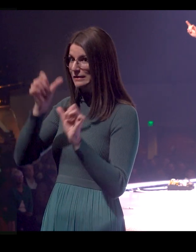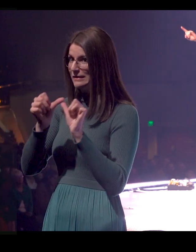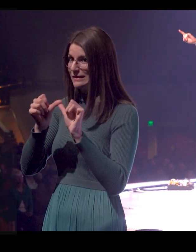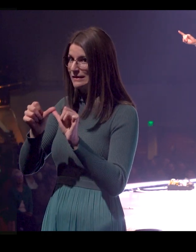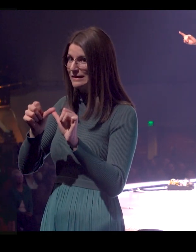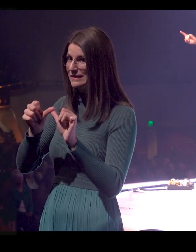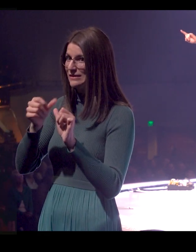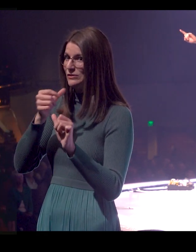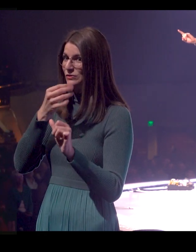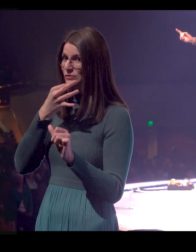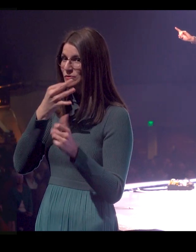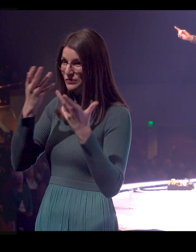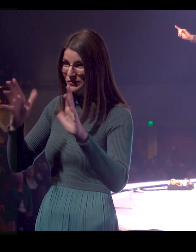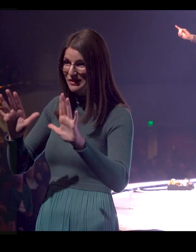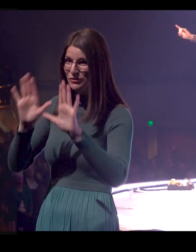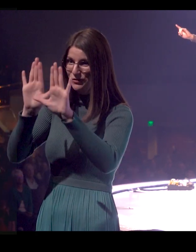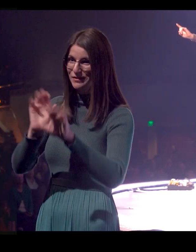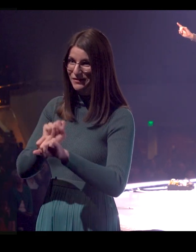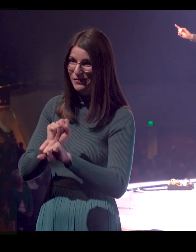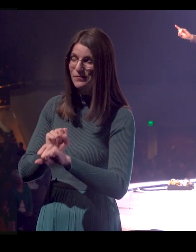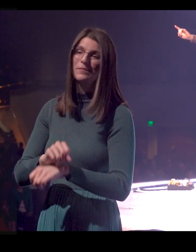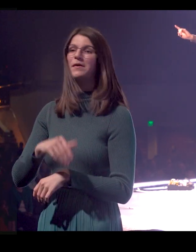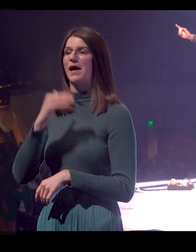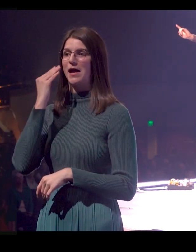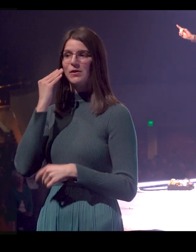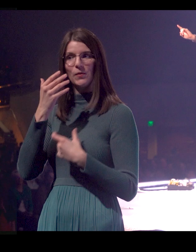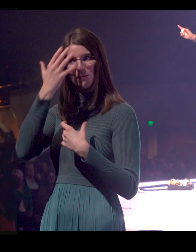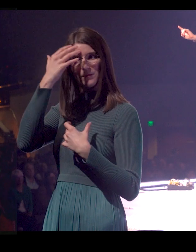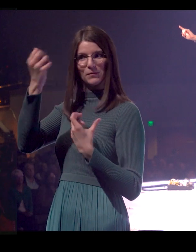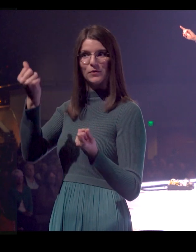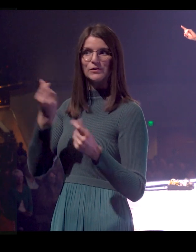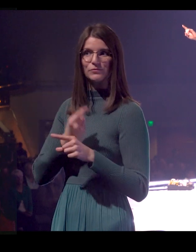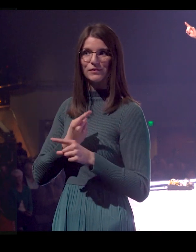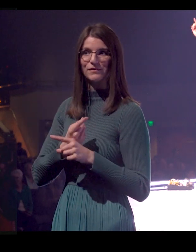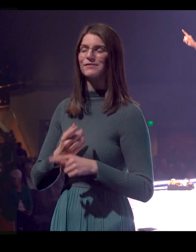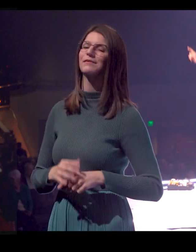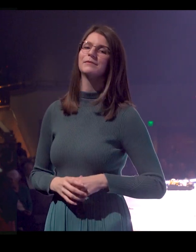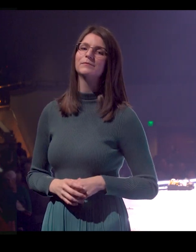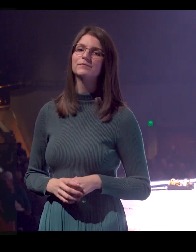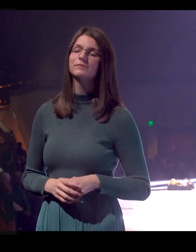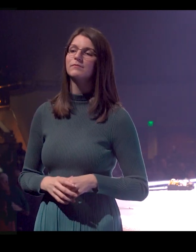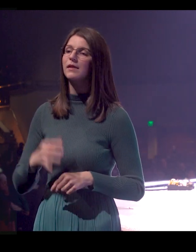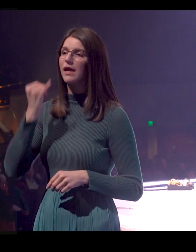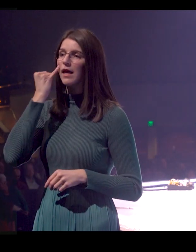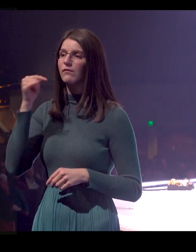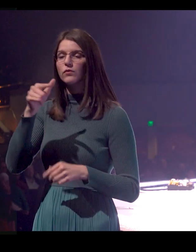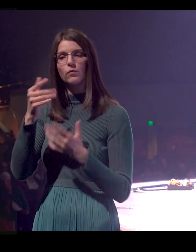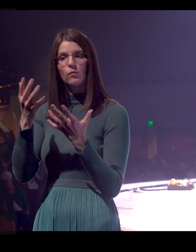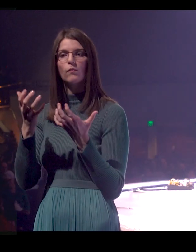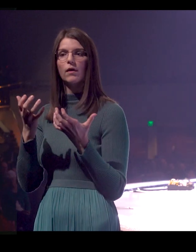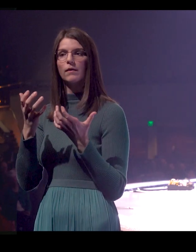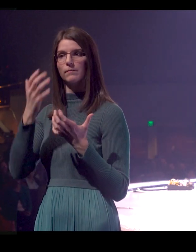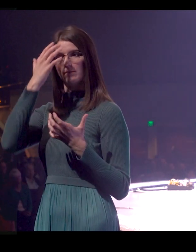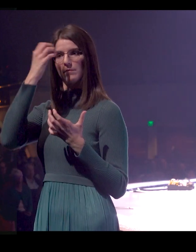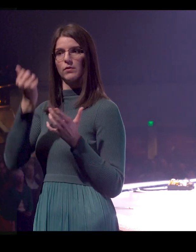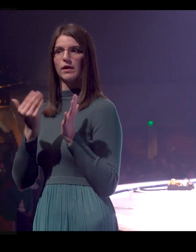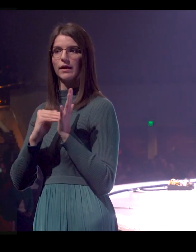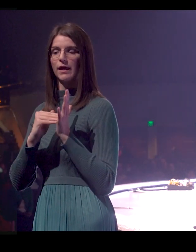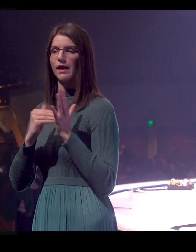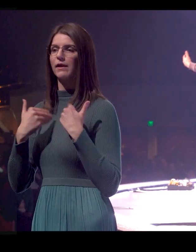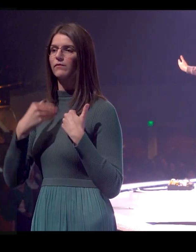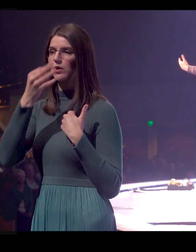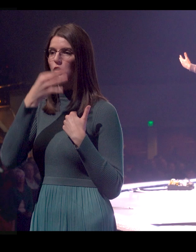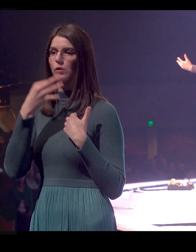right? Hey, if you desire to make another memory tonight, we have communion available for every single person. If you go over to